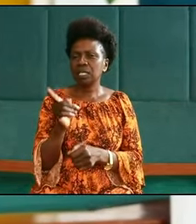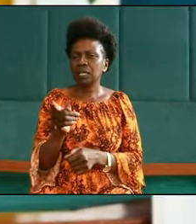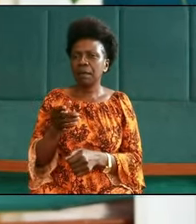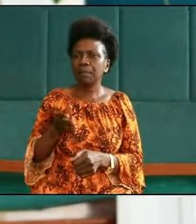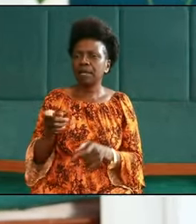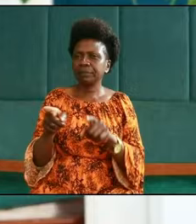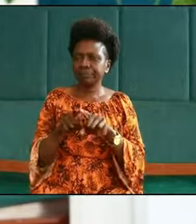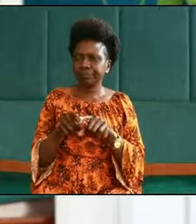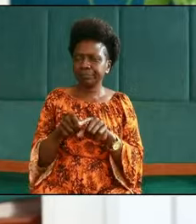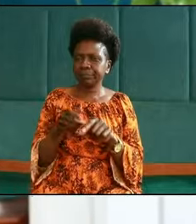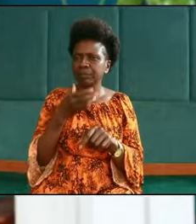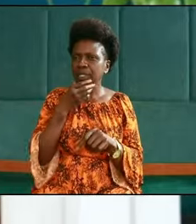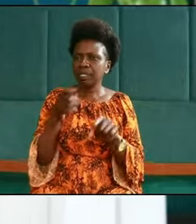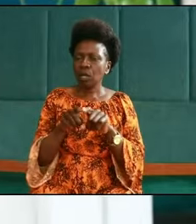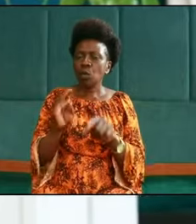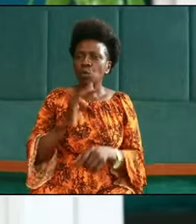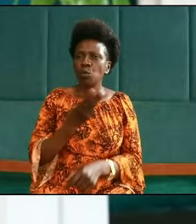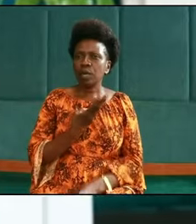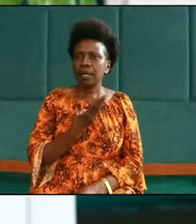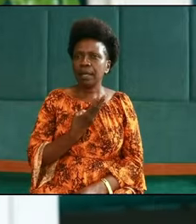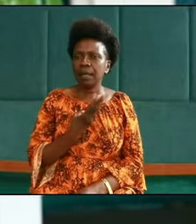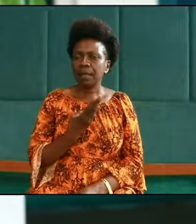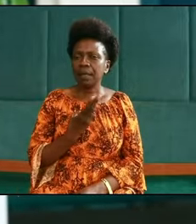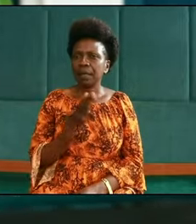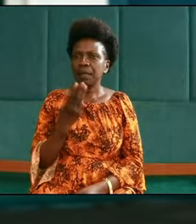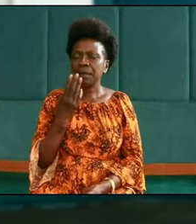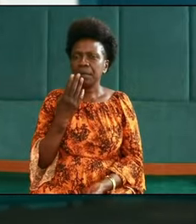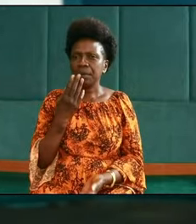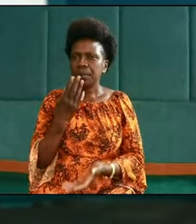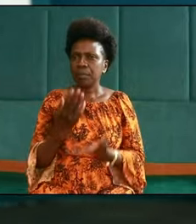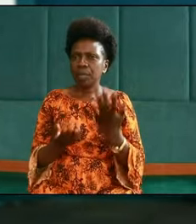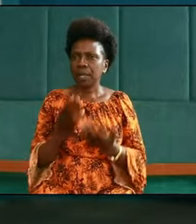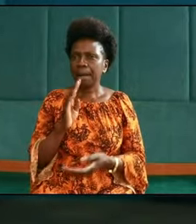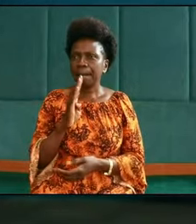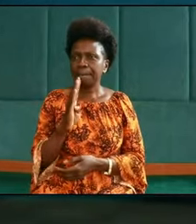sister, we may be maintaining